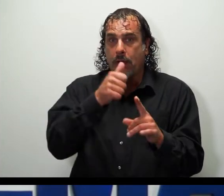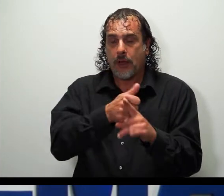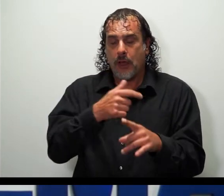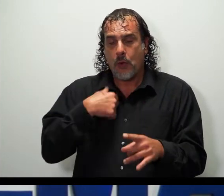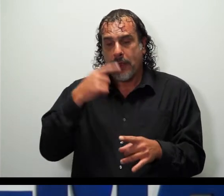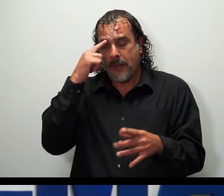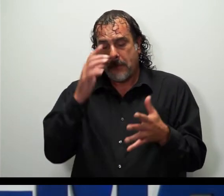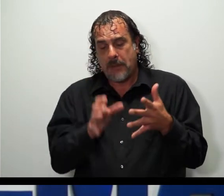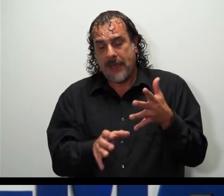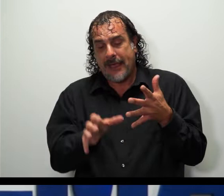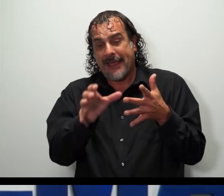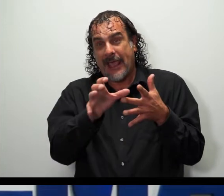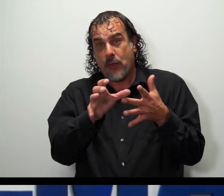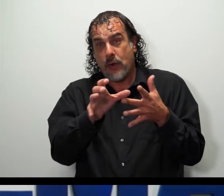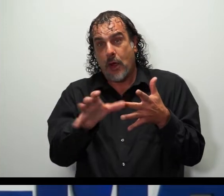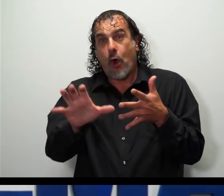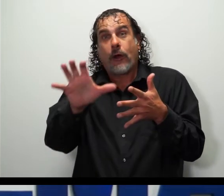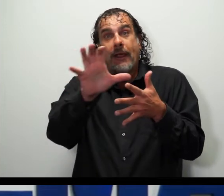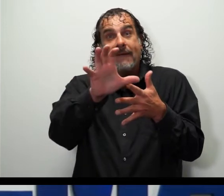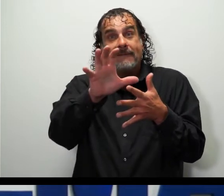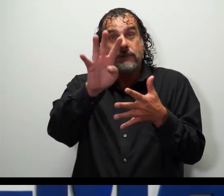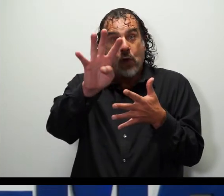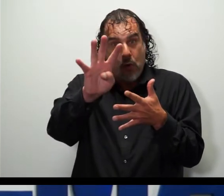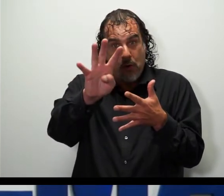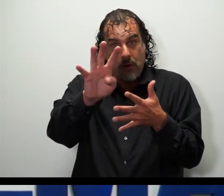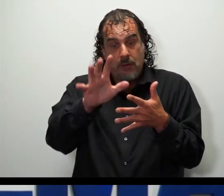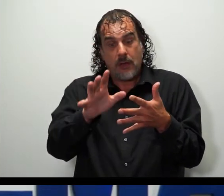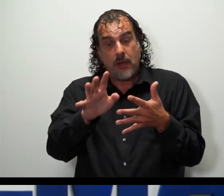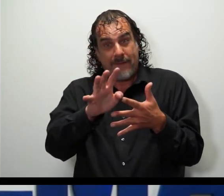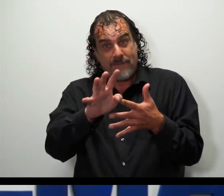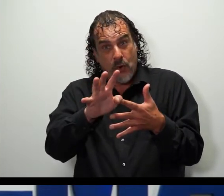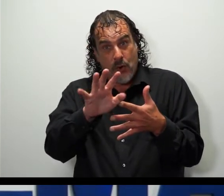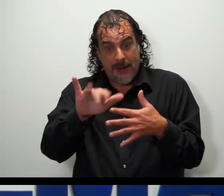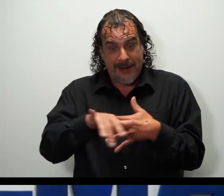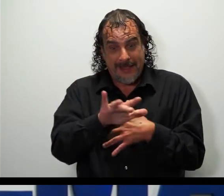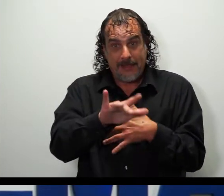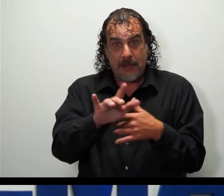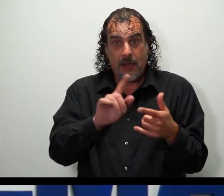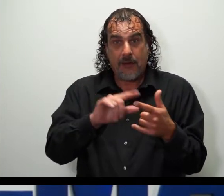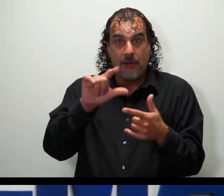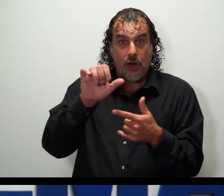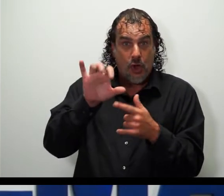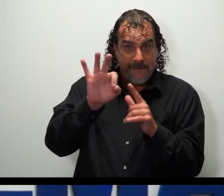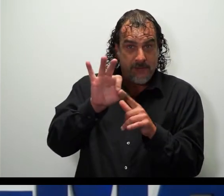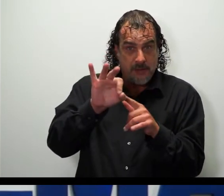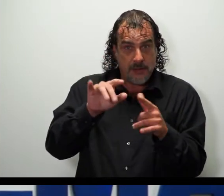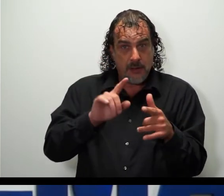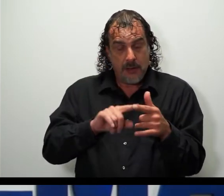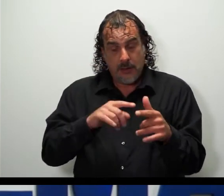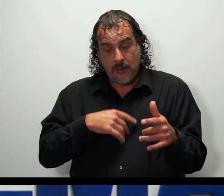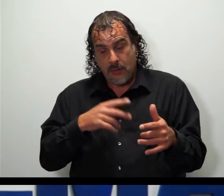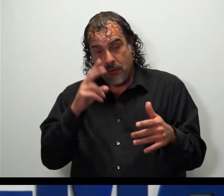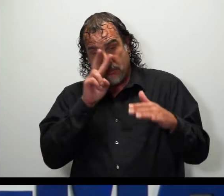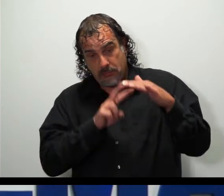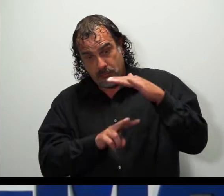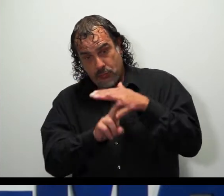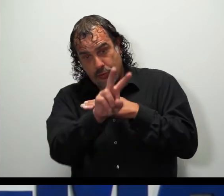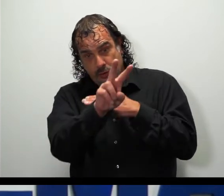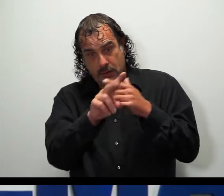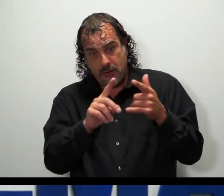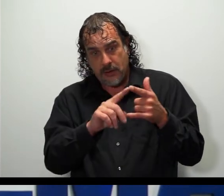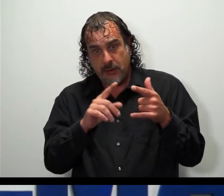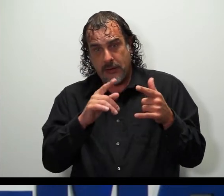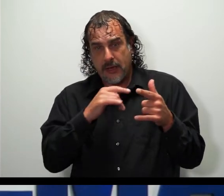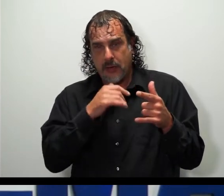reach Cat 3, maybe even possible Cat 4, Category 4 while it's out in the Gulf of Mexico. It is projected to